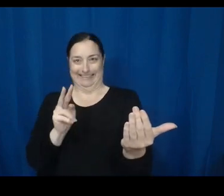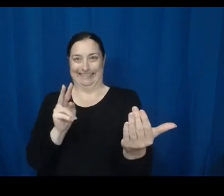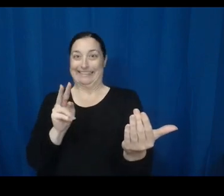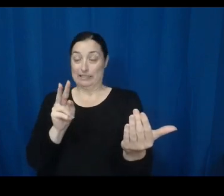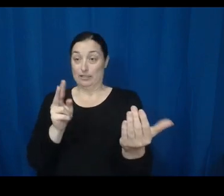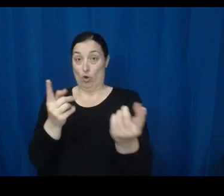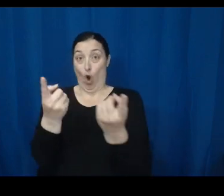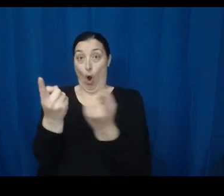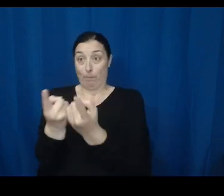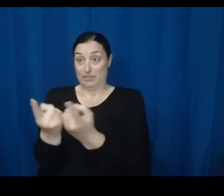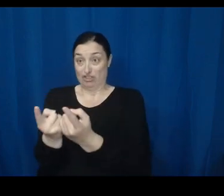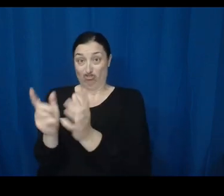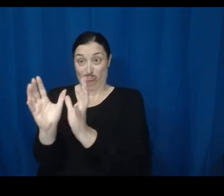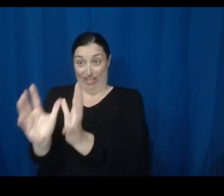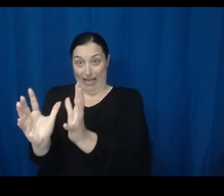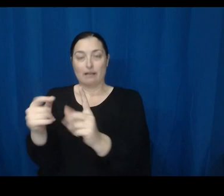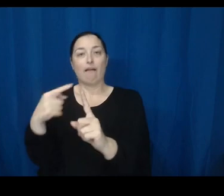can see